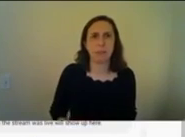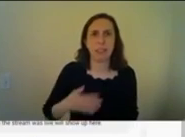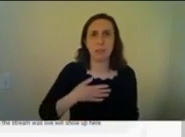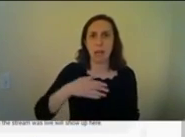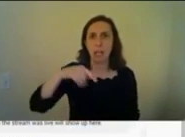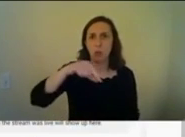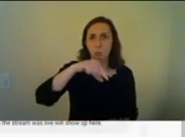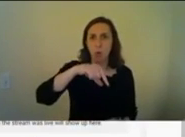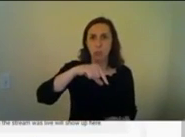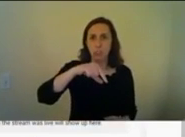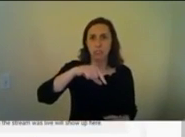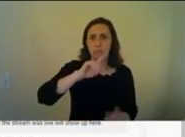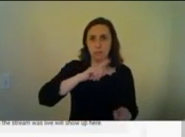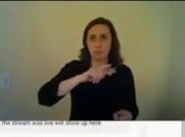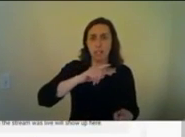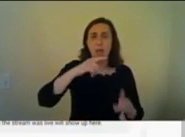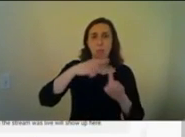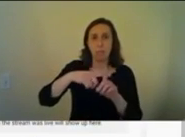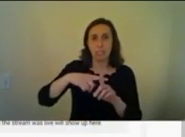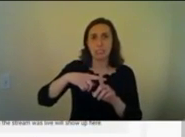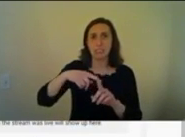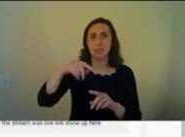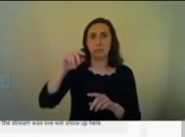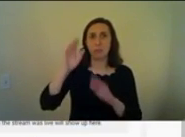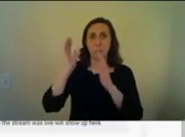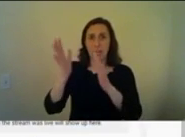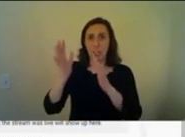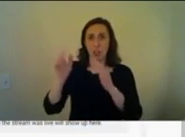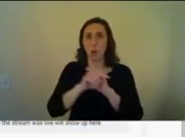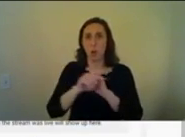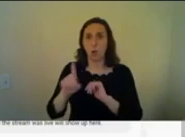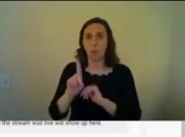quotient plus my remainder over the divisor.